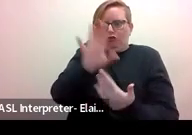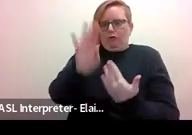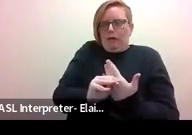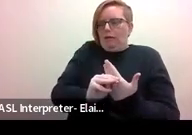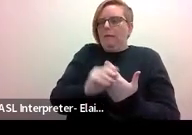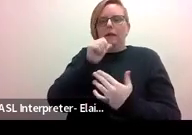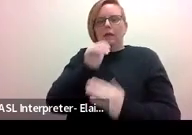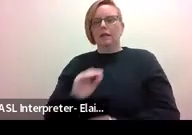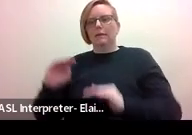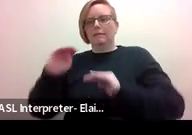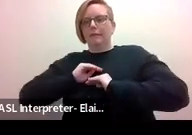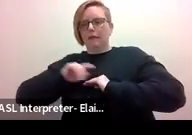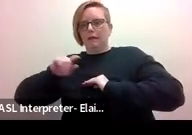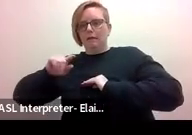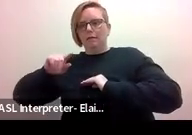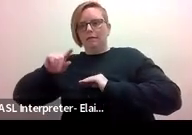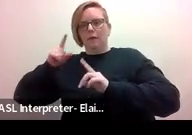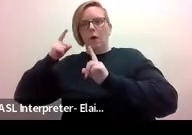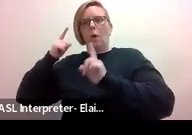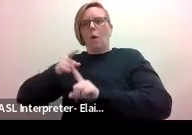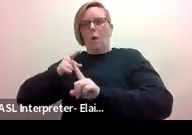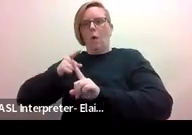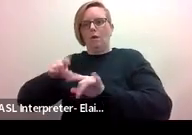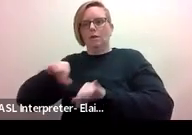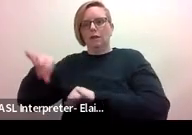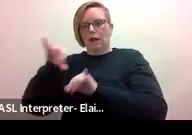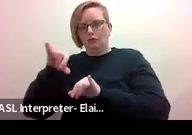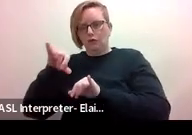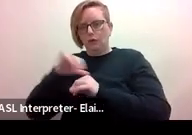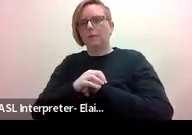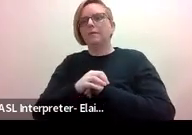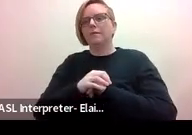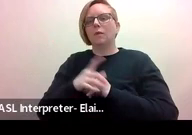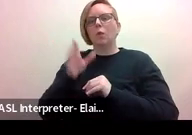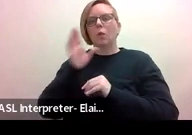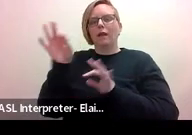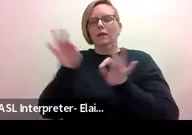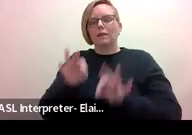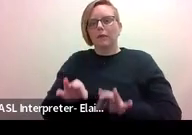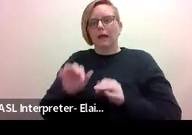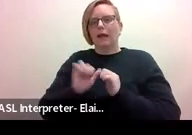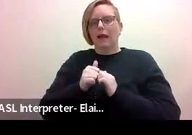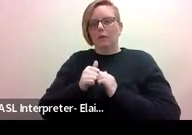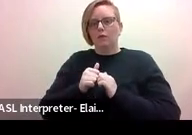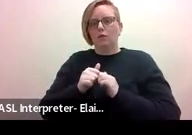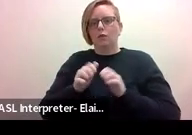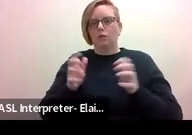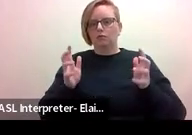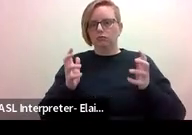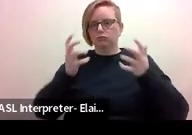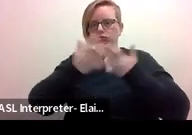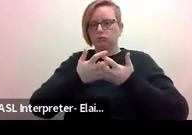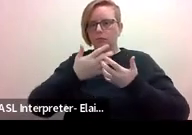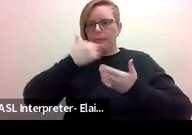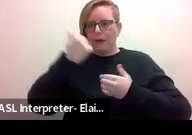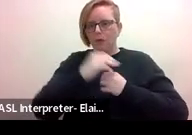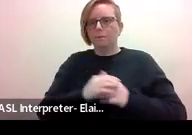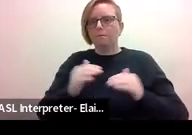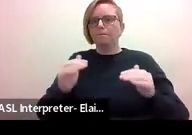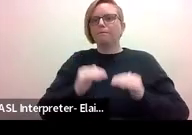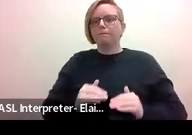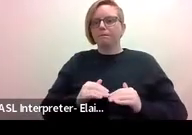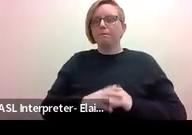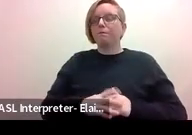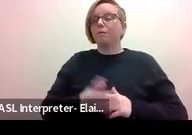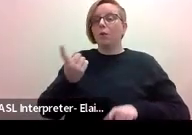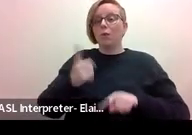that. Goals were not measurable because they included multiple skills and therefore progress monitoring couldn't happen. So, if